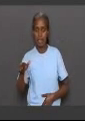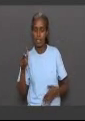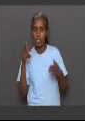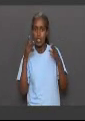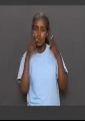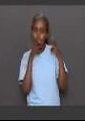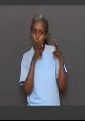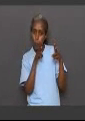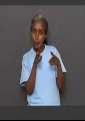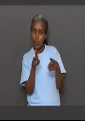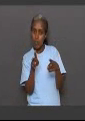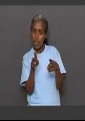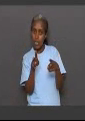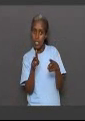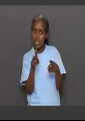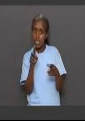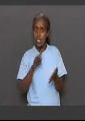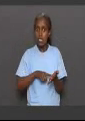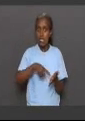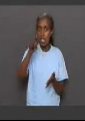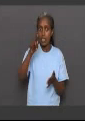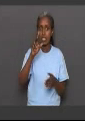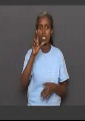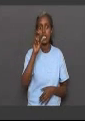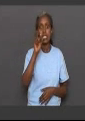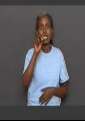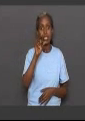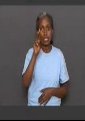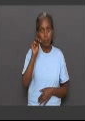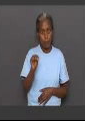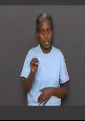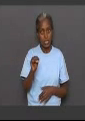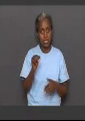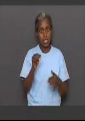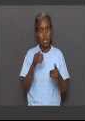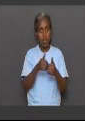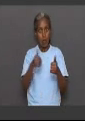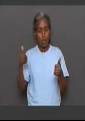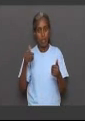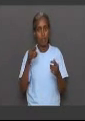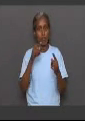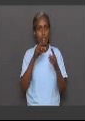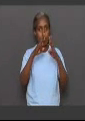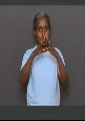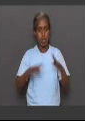The observer is standing 30 meters away from the house.